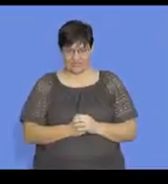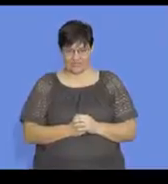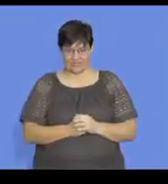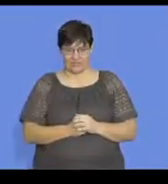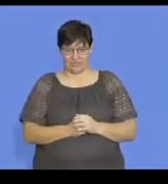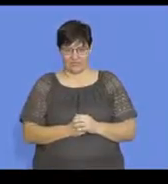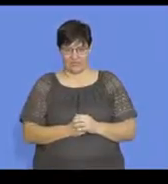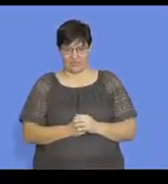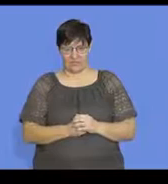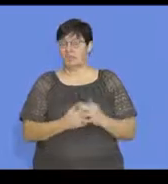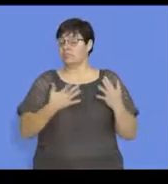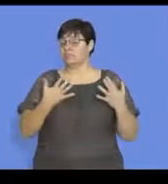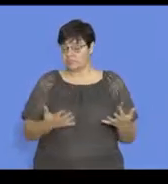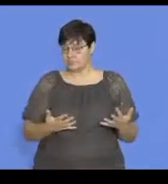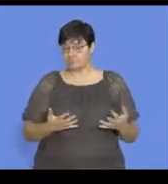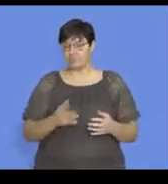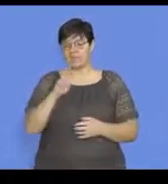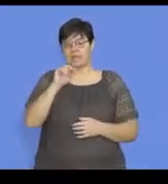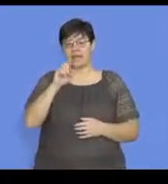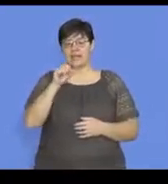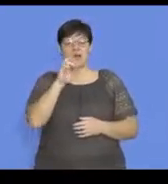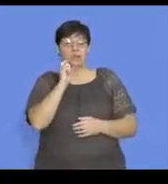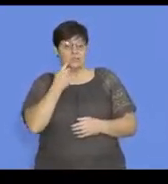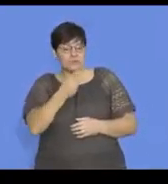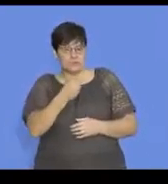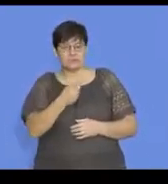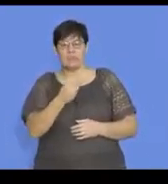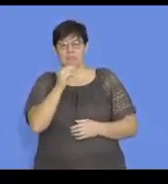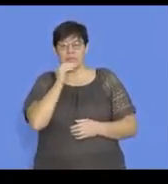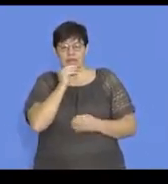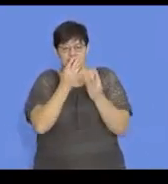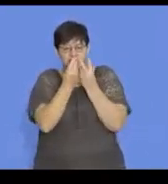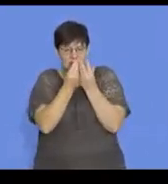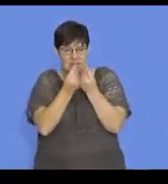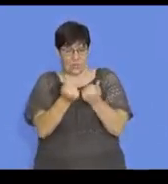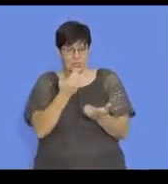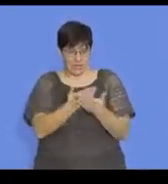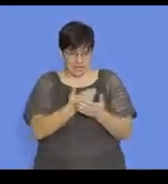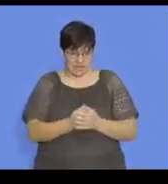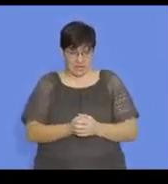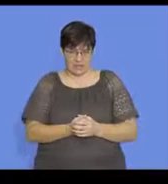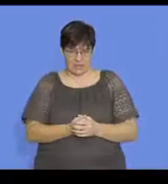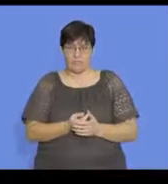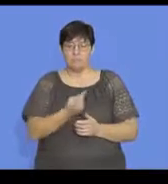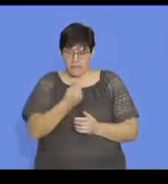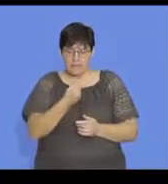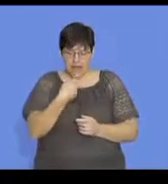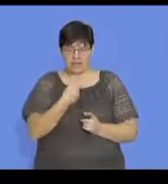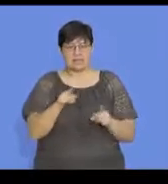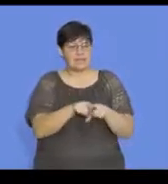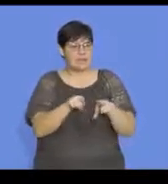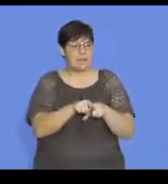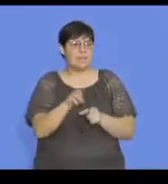Now, guys, the nectar needs to be dilute. What do we mean by that? The bird needs to drink. So you'll see